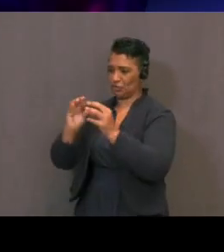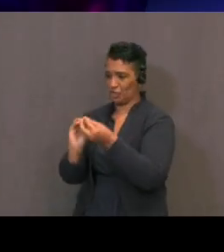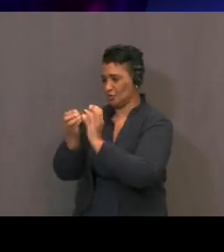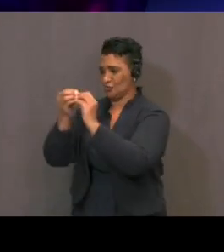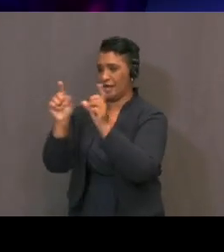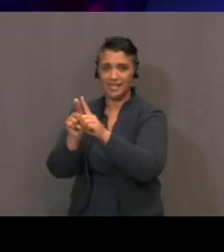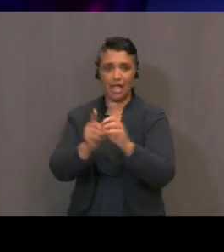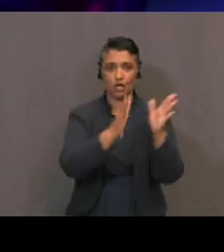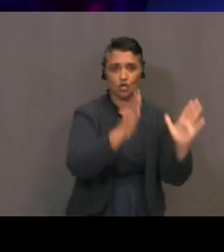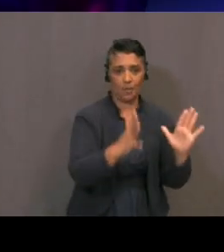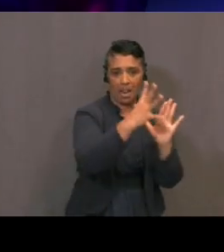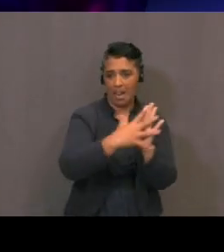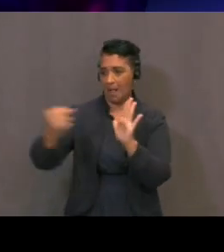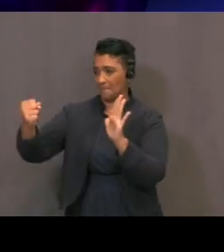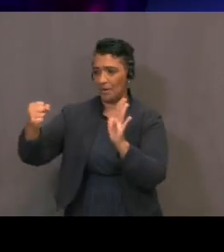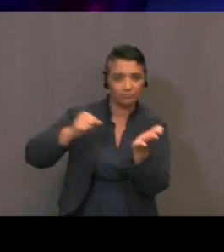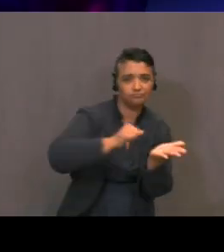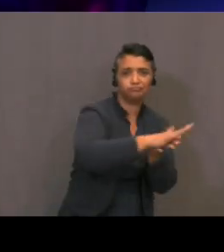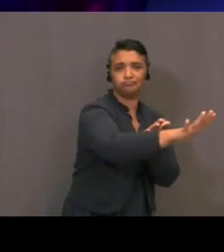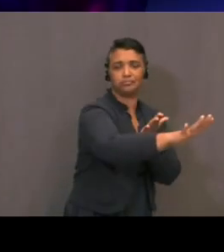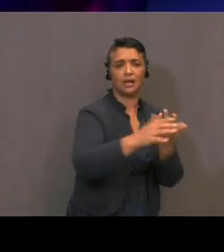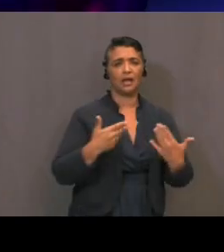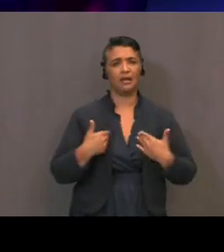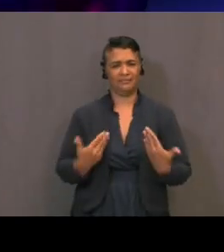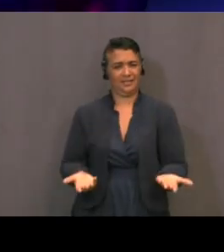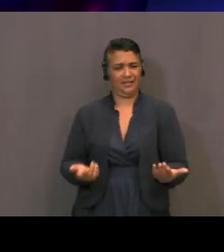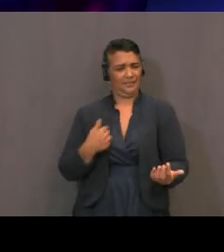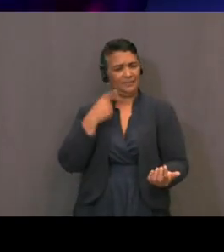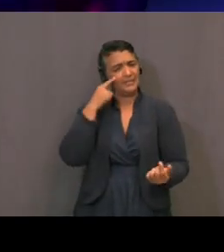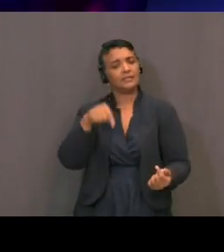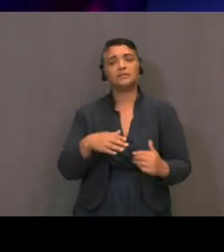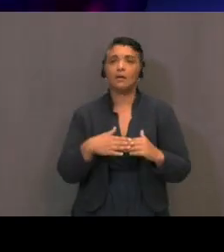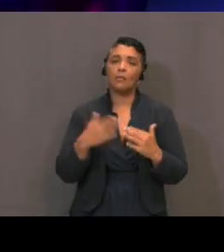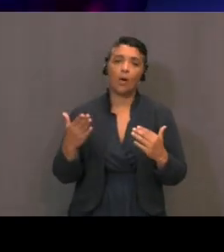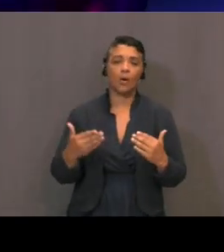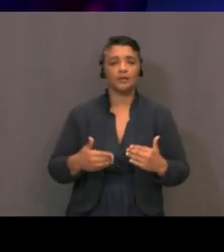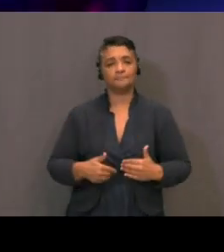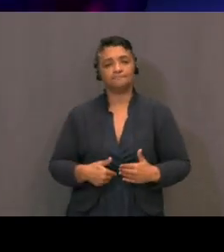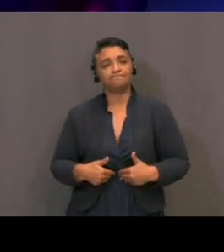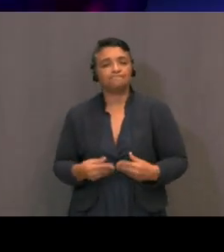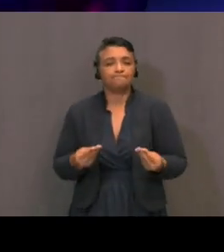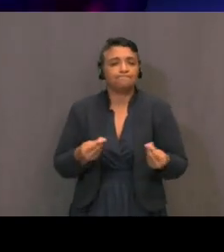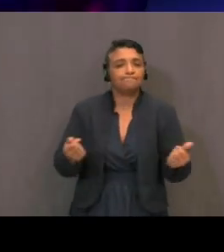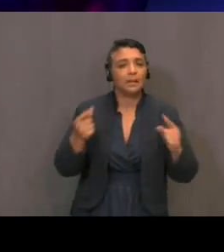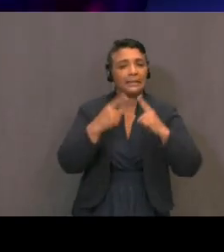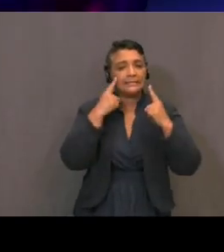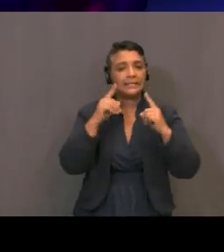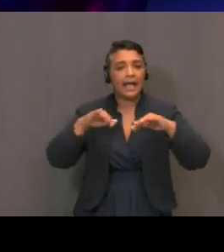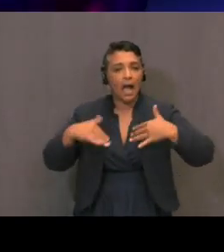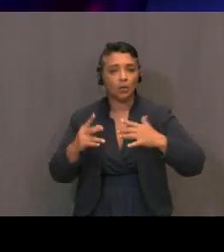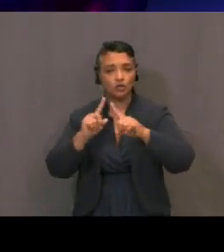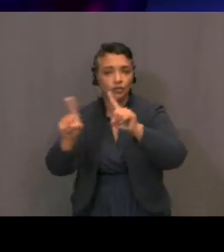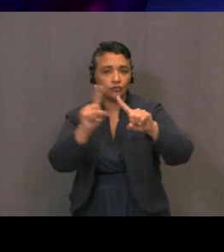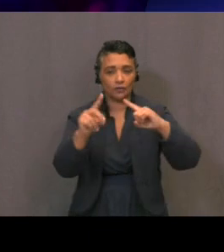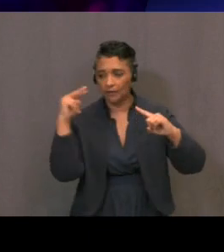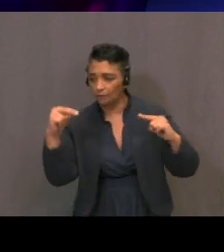imitate those tasks? So again, as I said, it's more of a nuanced approach. I think, as I